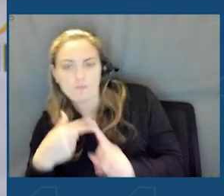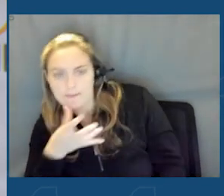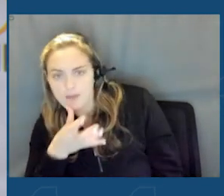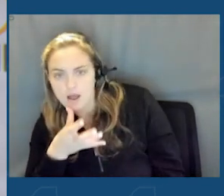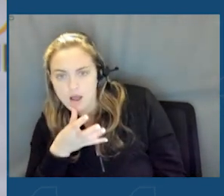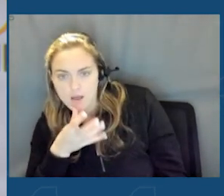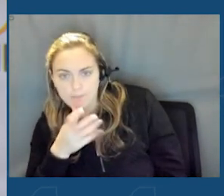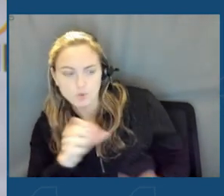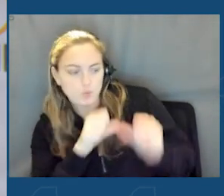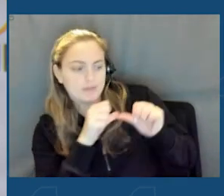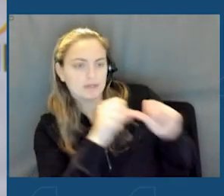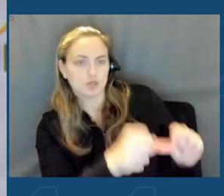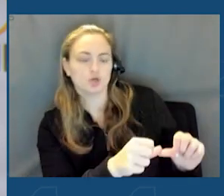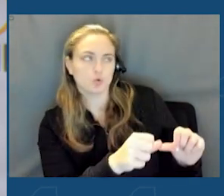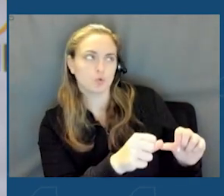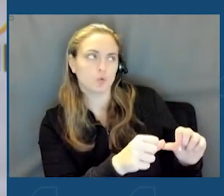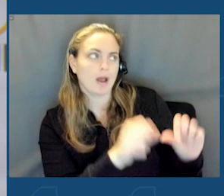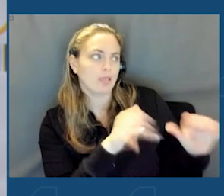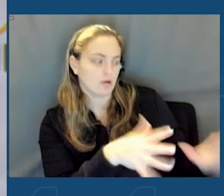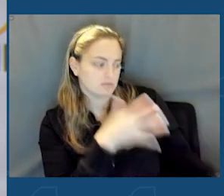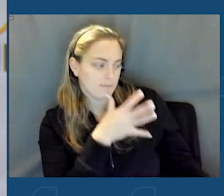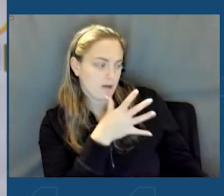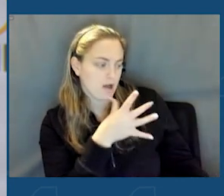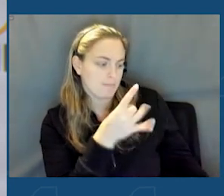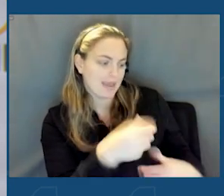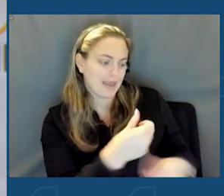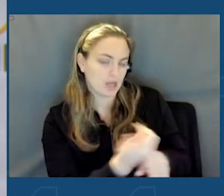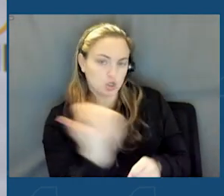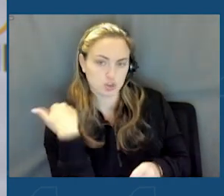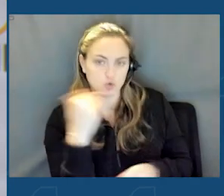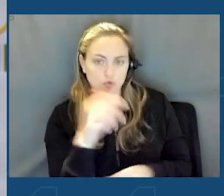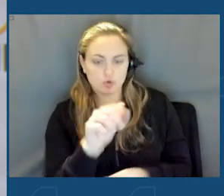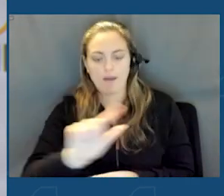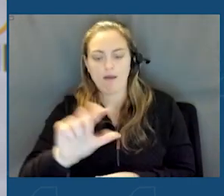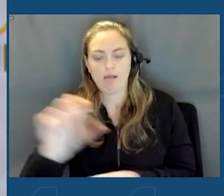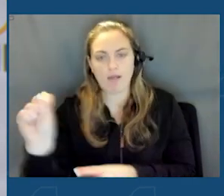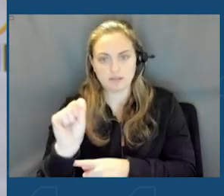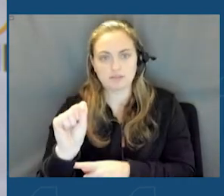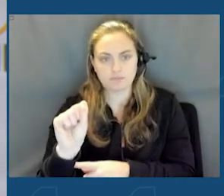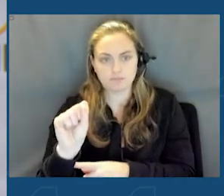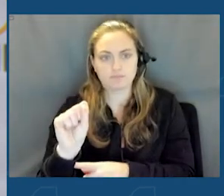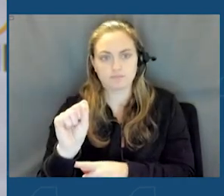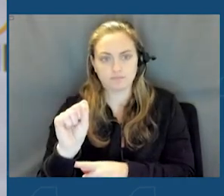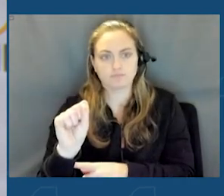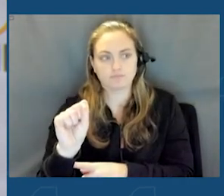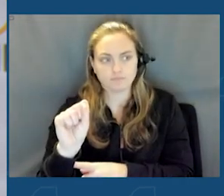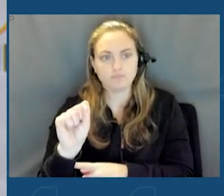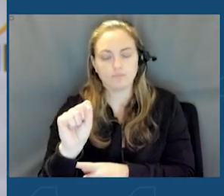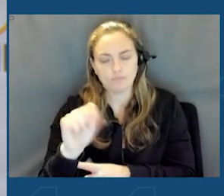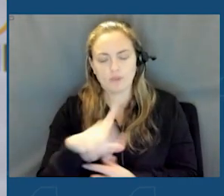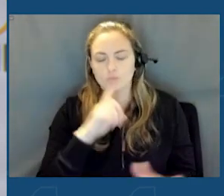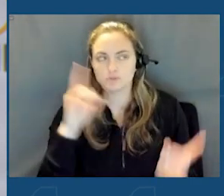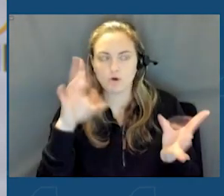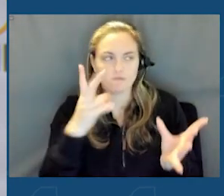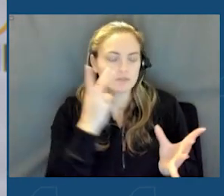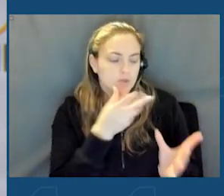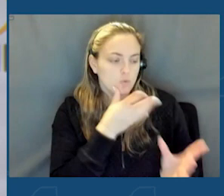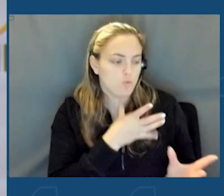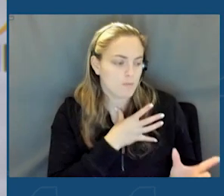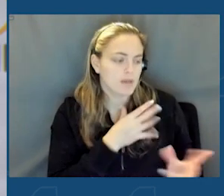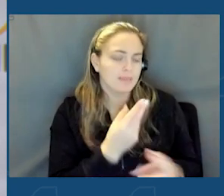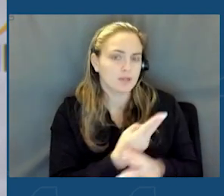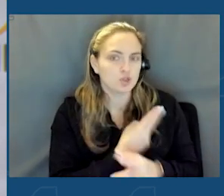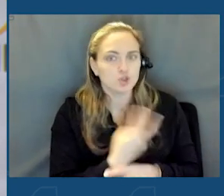name. We lost her 8 years ago to ALS. It was horrific to see a woman who's used her own